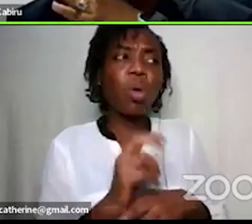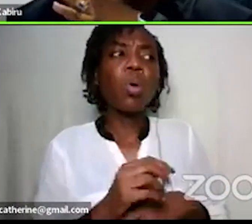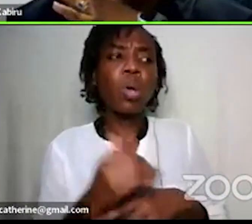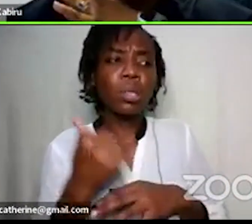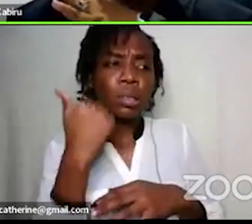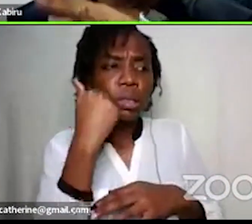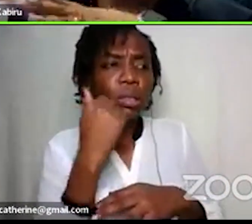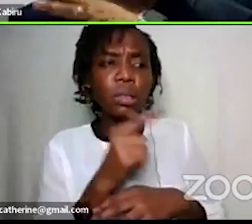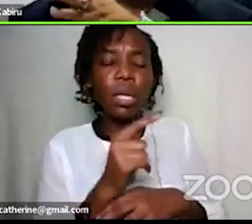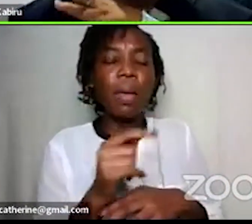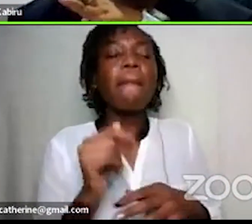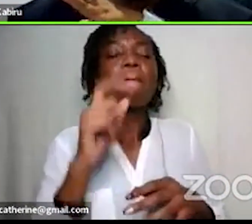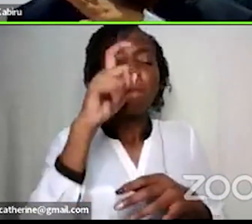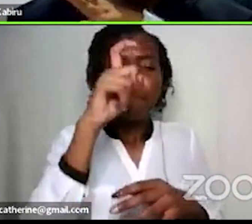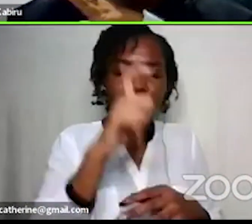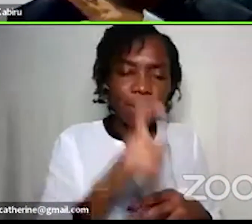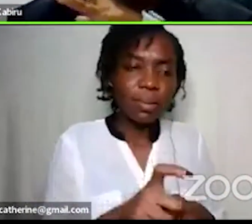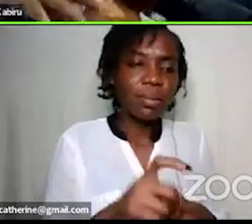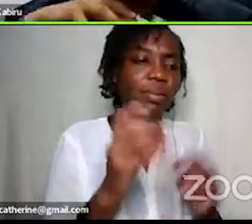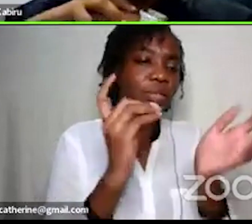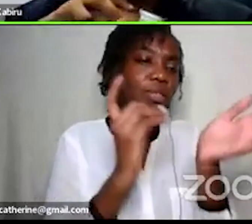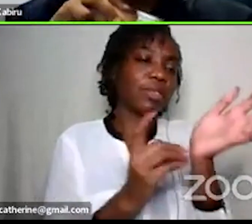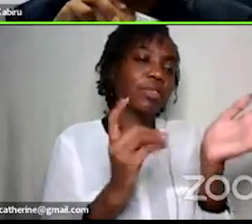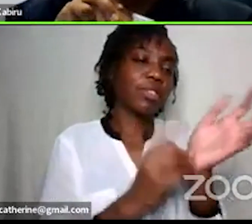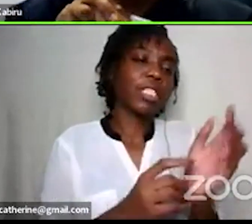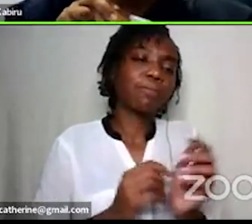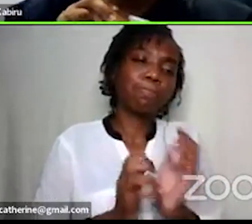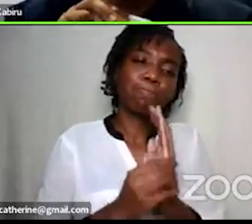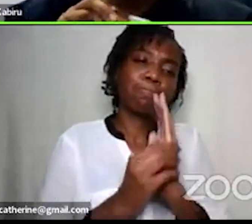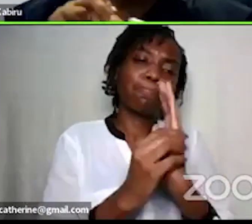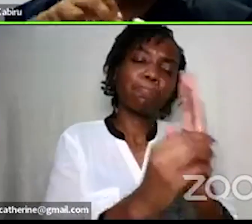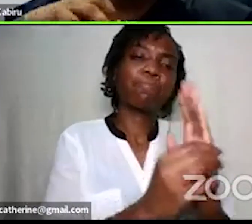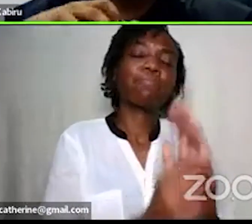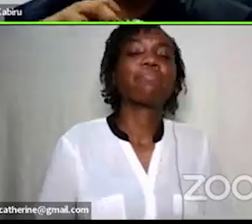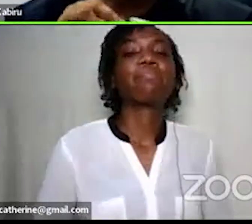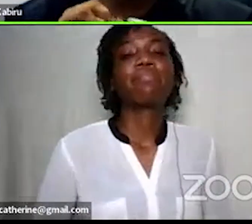with a psychiatrist and a psychologist.